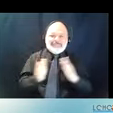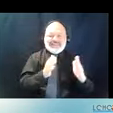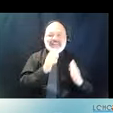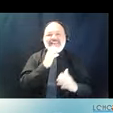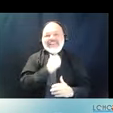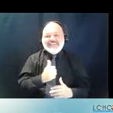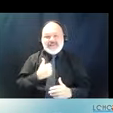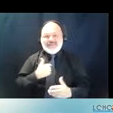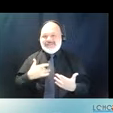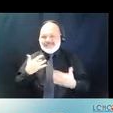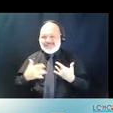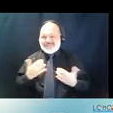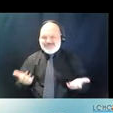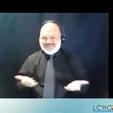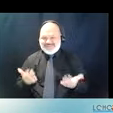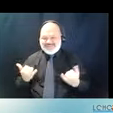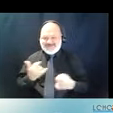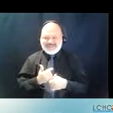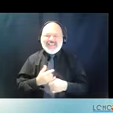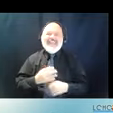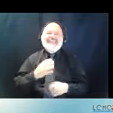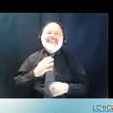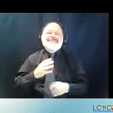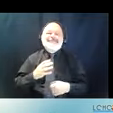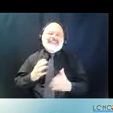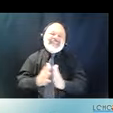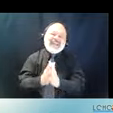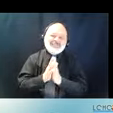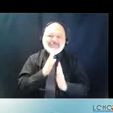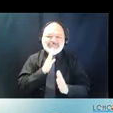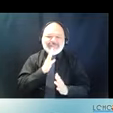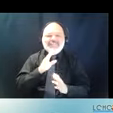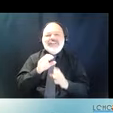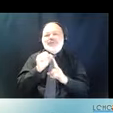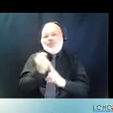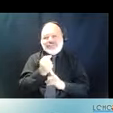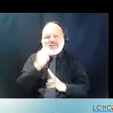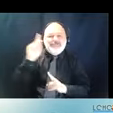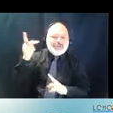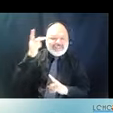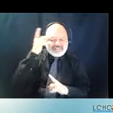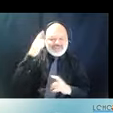be here today. I was asked to speak about the social, political, and historical context of